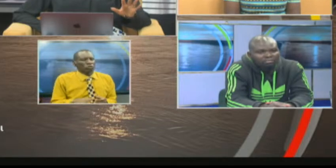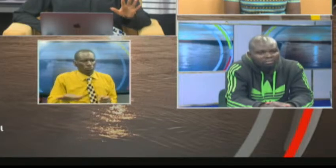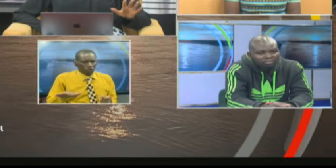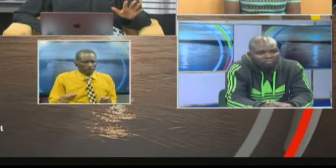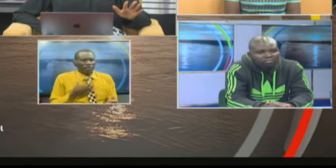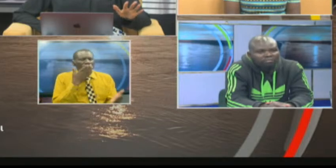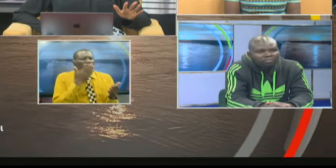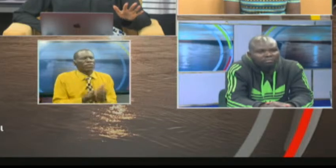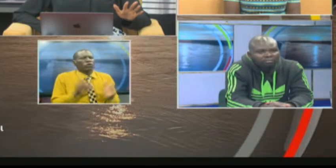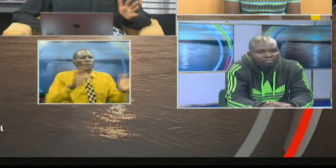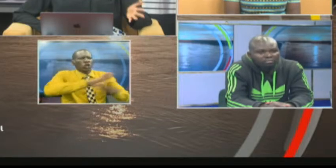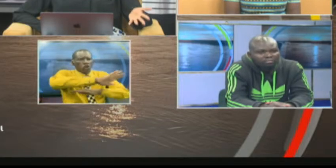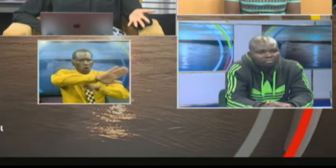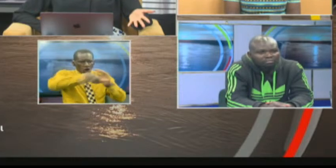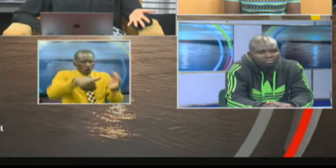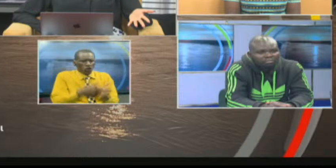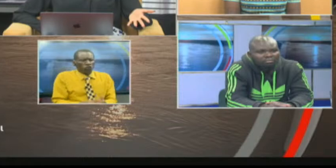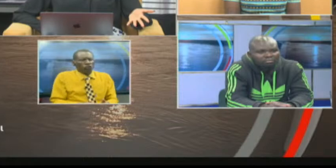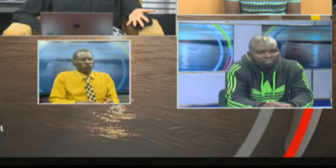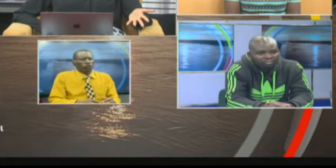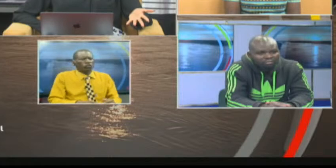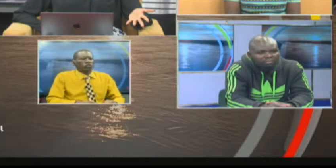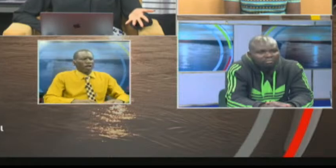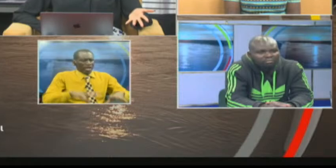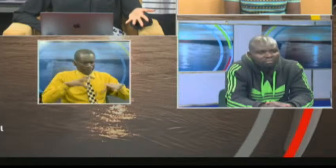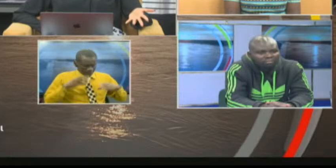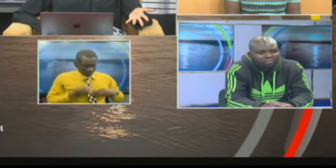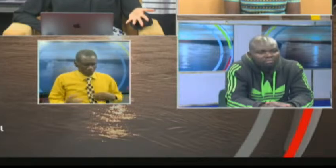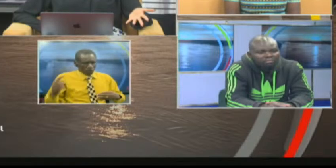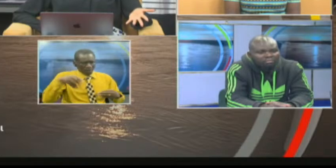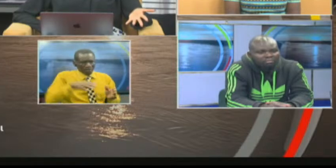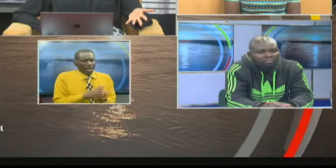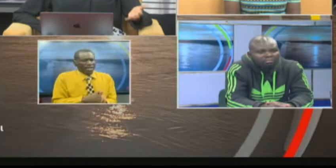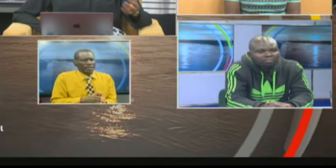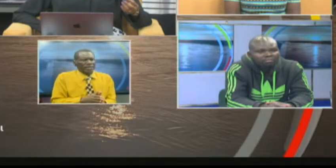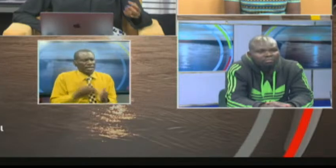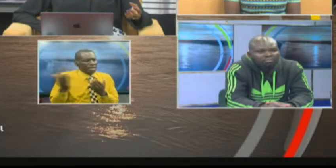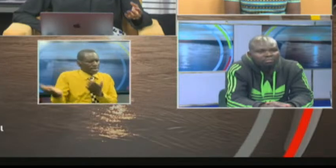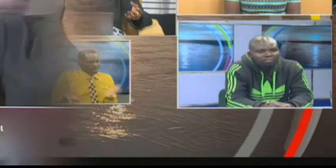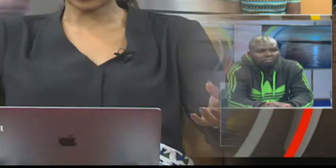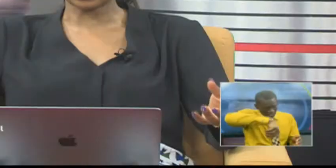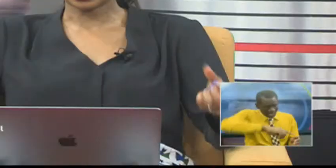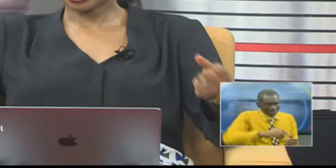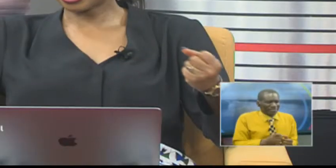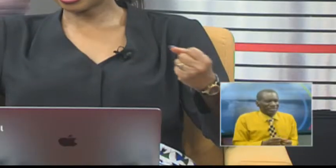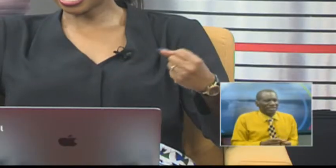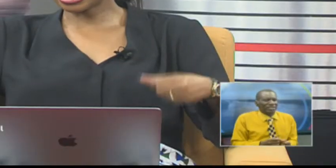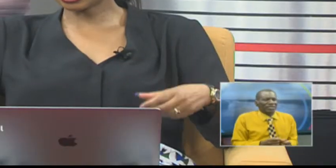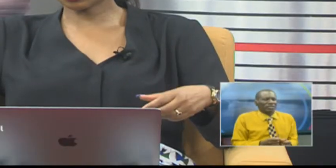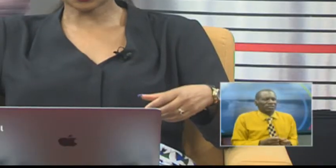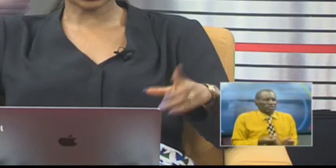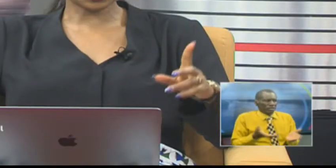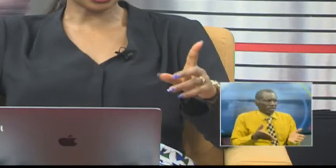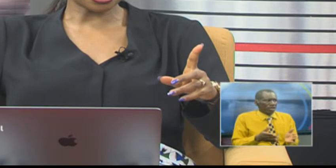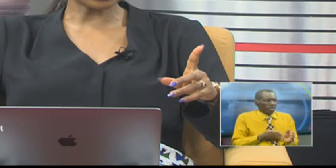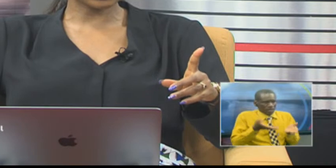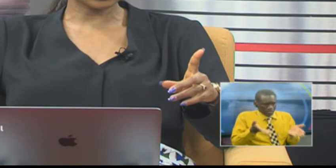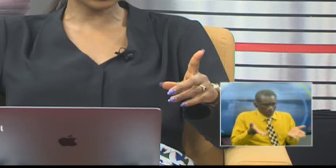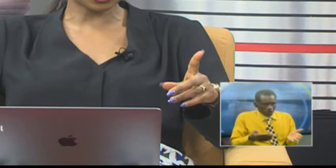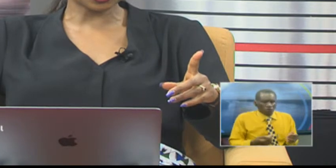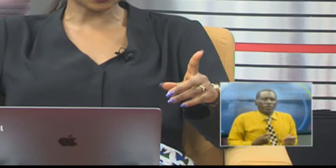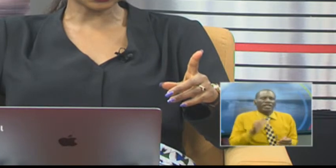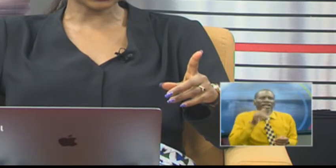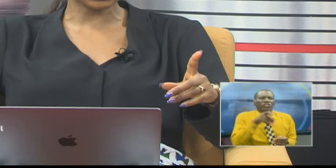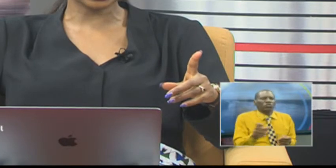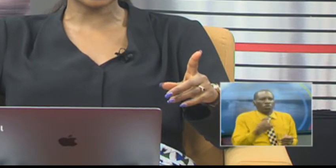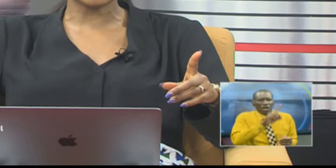Thank you all for being so candid and letting us into your world. Now, at this point, we had asked you